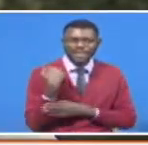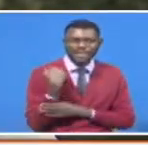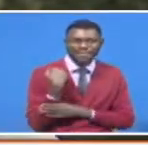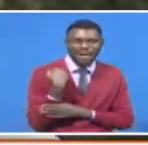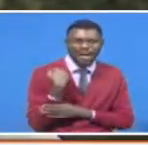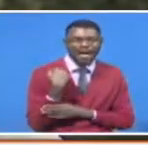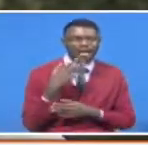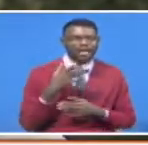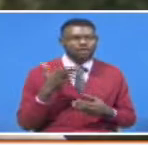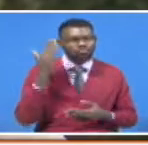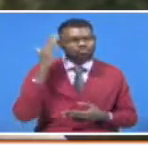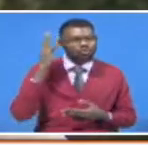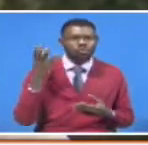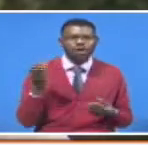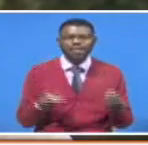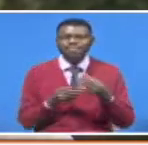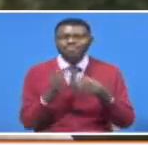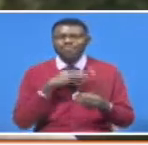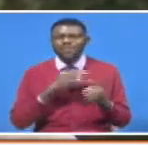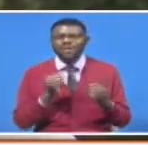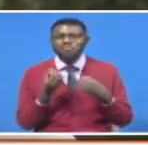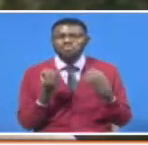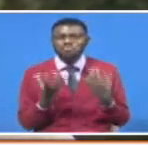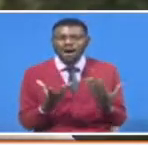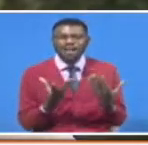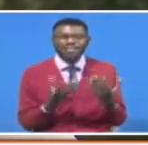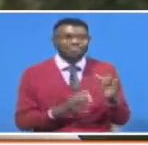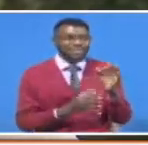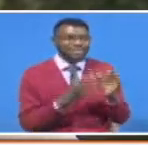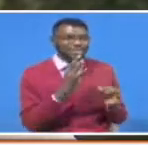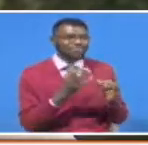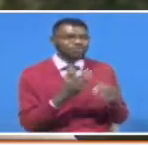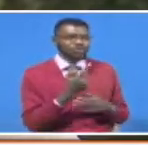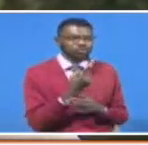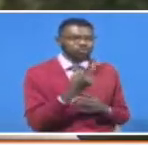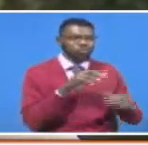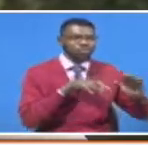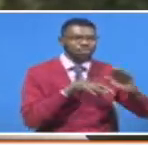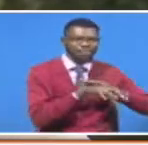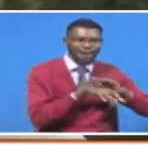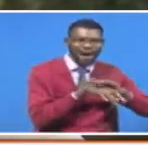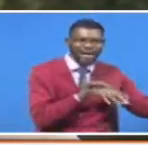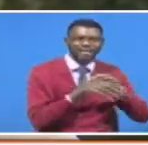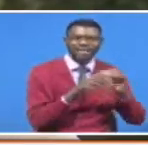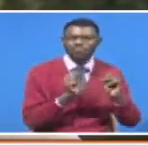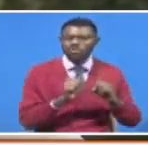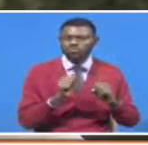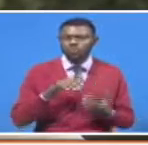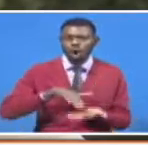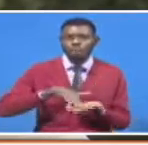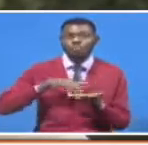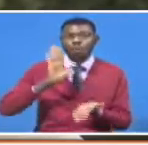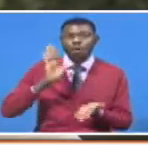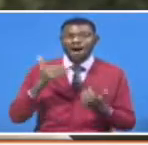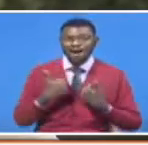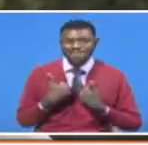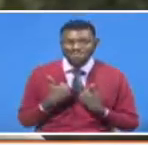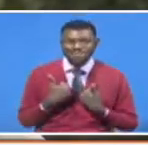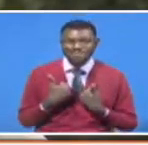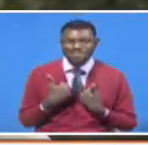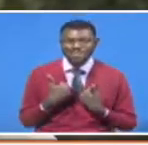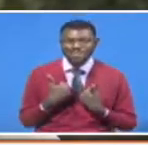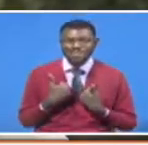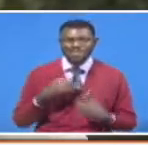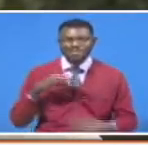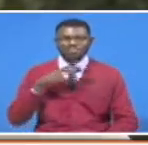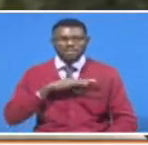from as many farmers as possible, you are able to aggregate enough volumes that would attract an aggregator to come